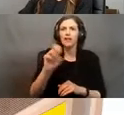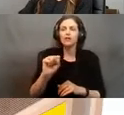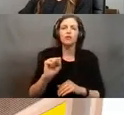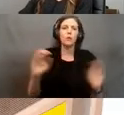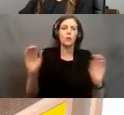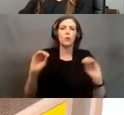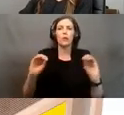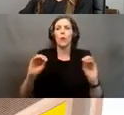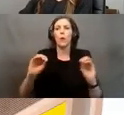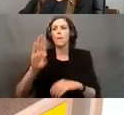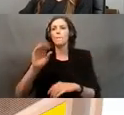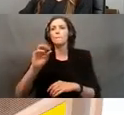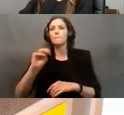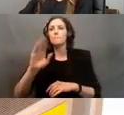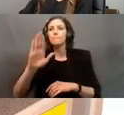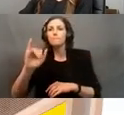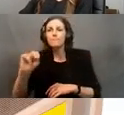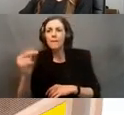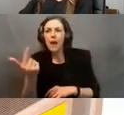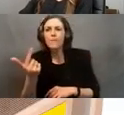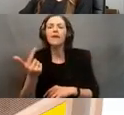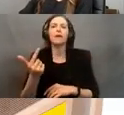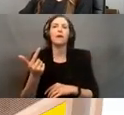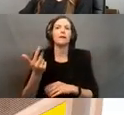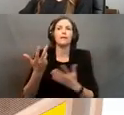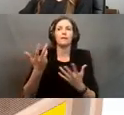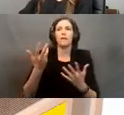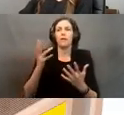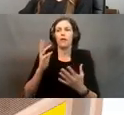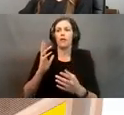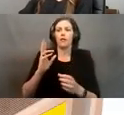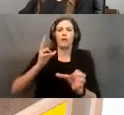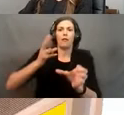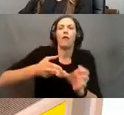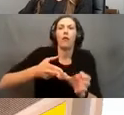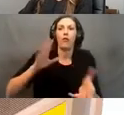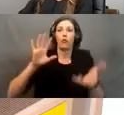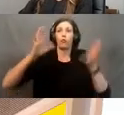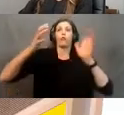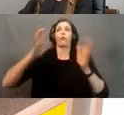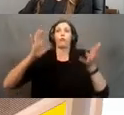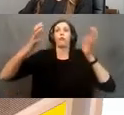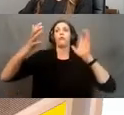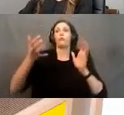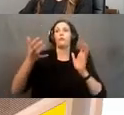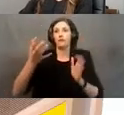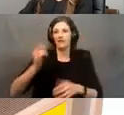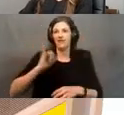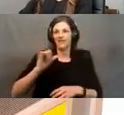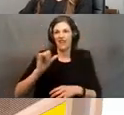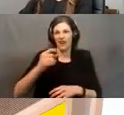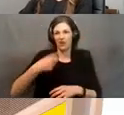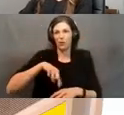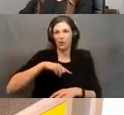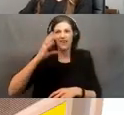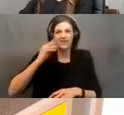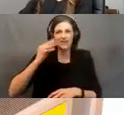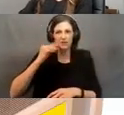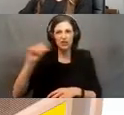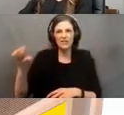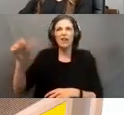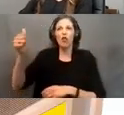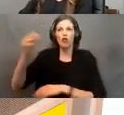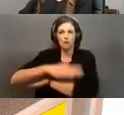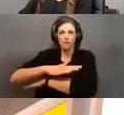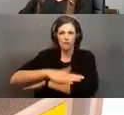entering rooms and creating the kinds of disruptions that many of us have experienced. So the on-demand